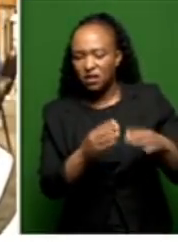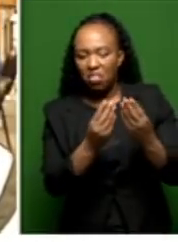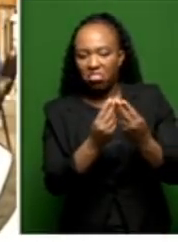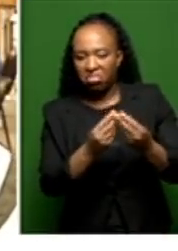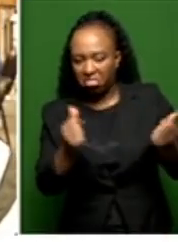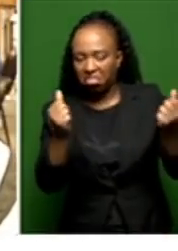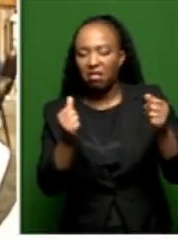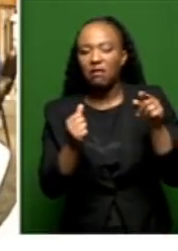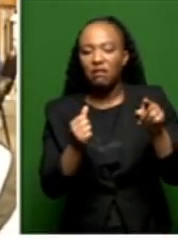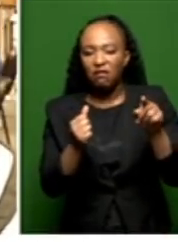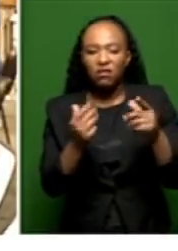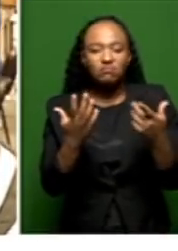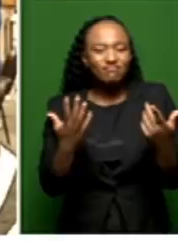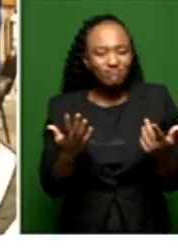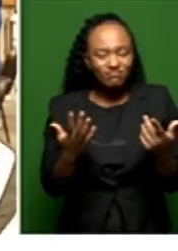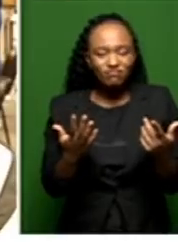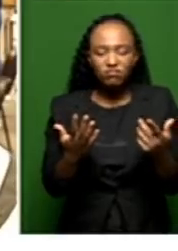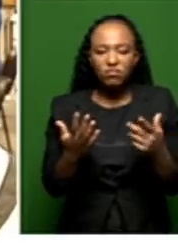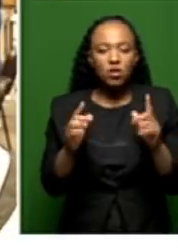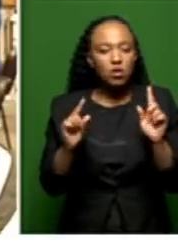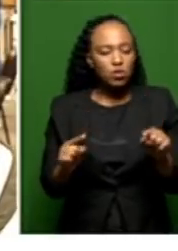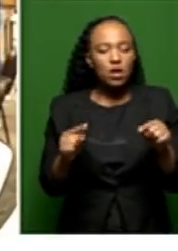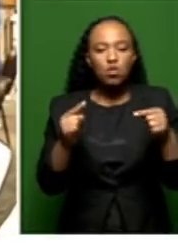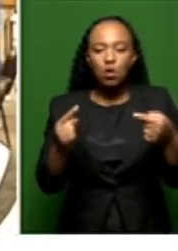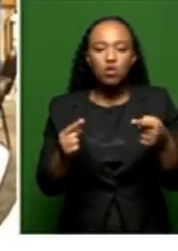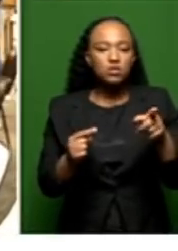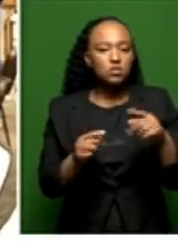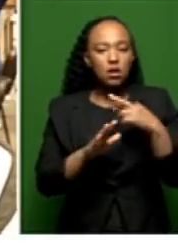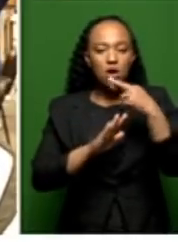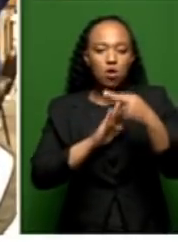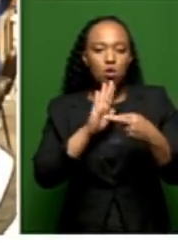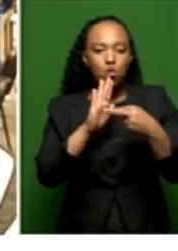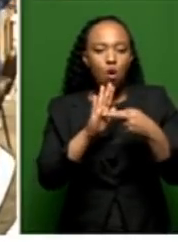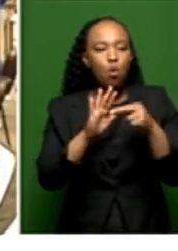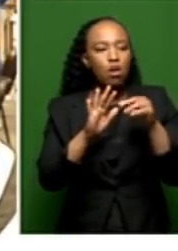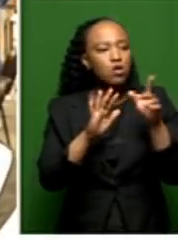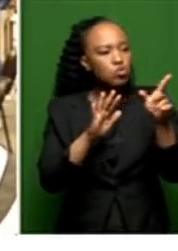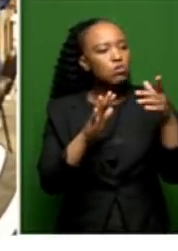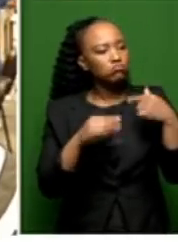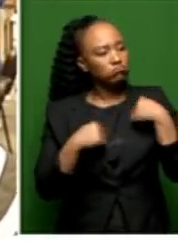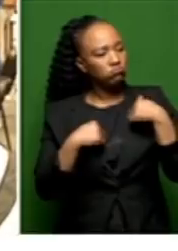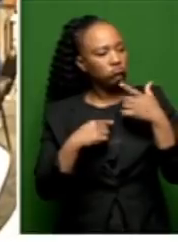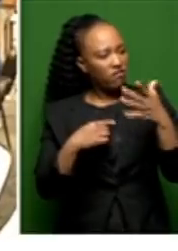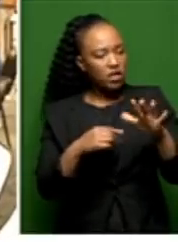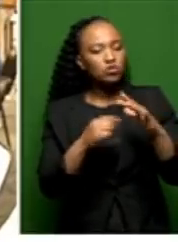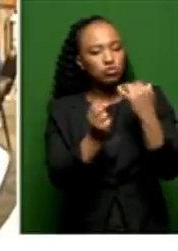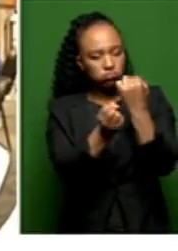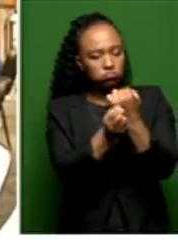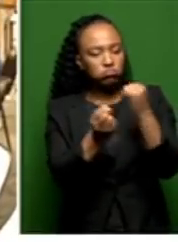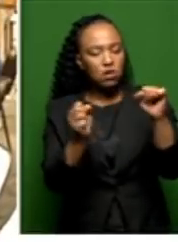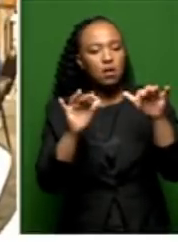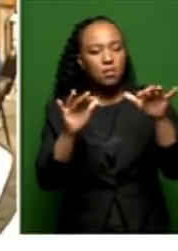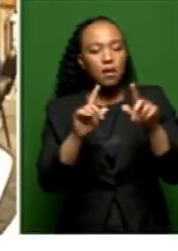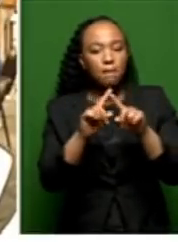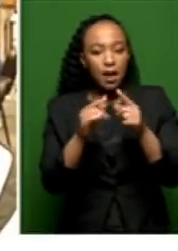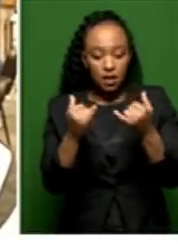of ways because you can't trade on your role in liberating people forever. Eventually, you have to deal with the people